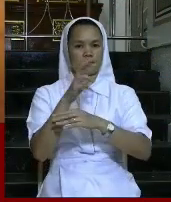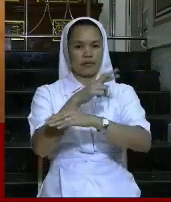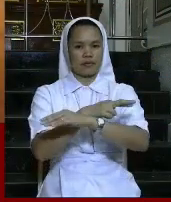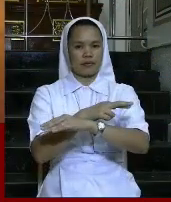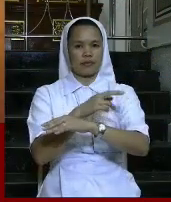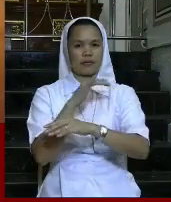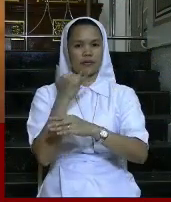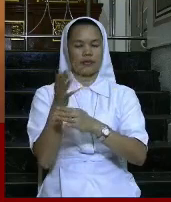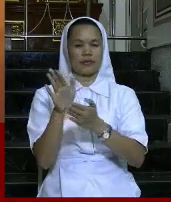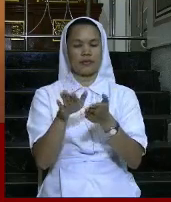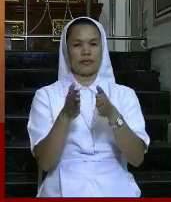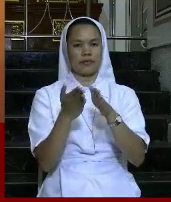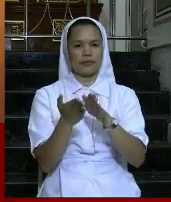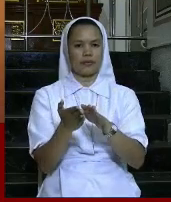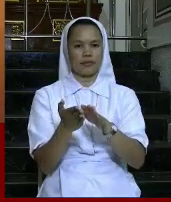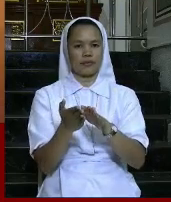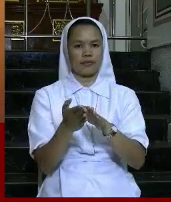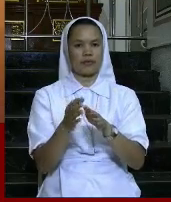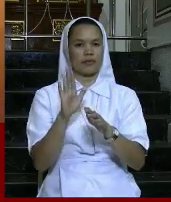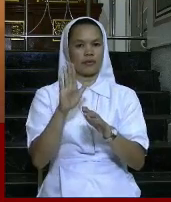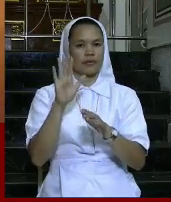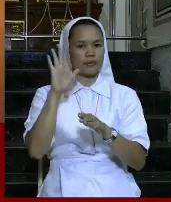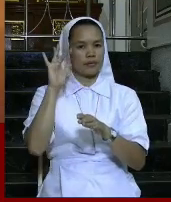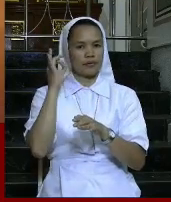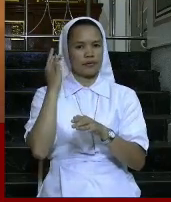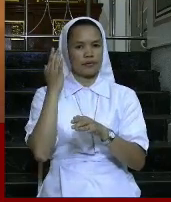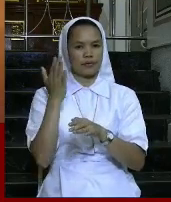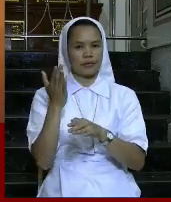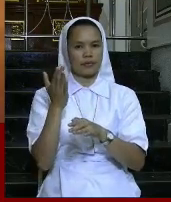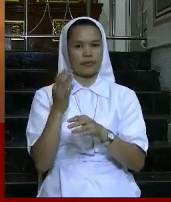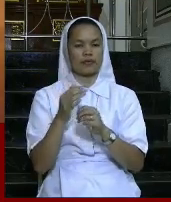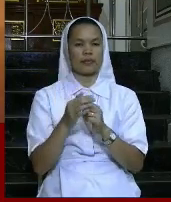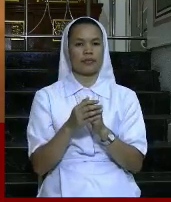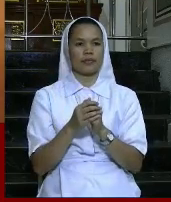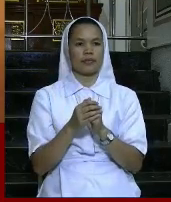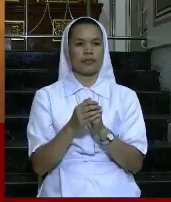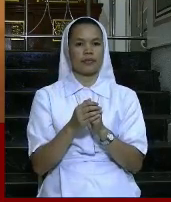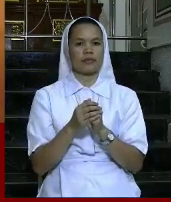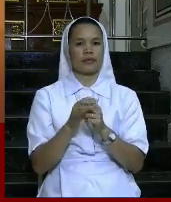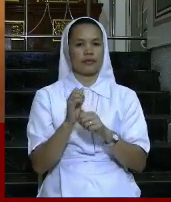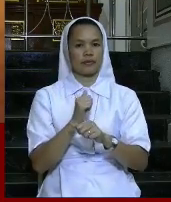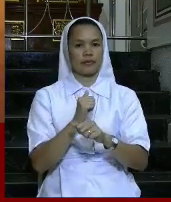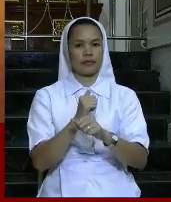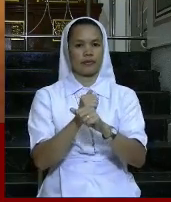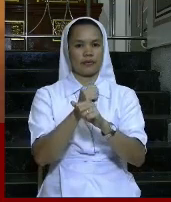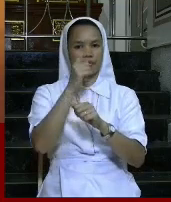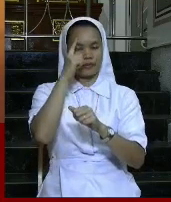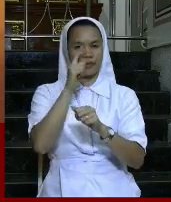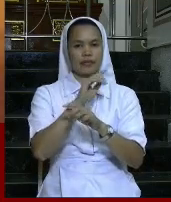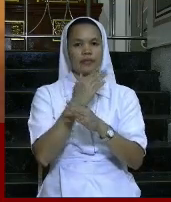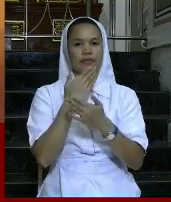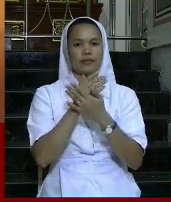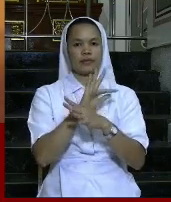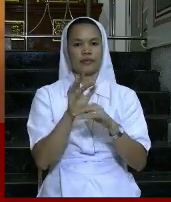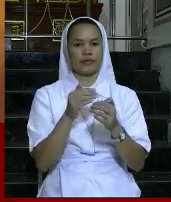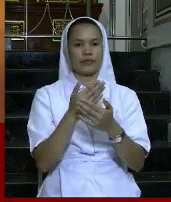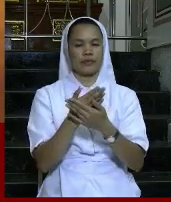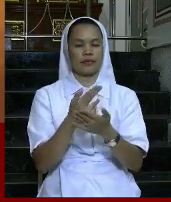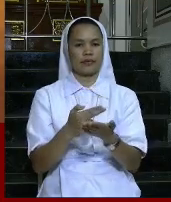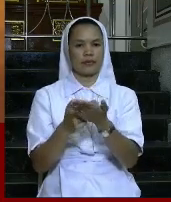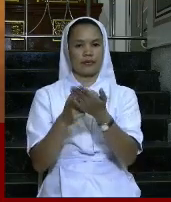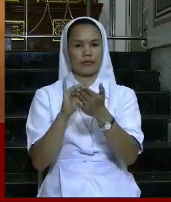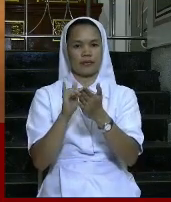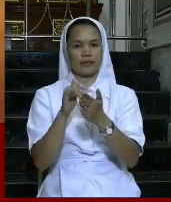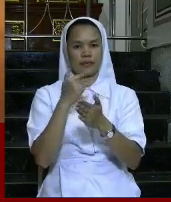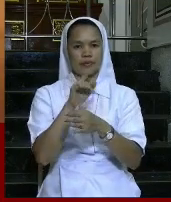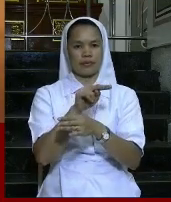have died. Give us the grace in this trying time to work for the good of all and to help those in